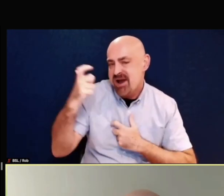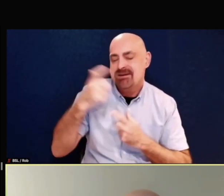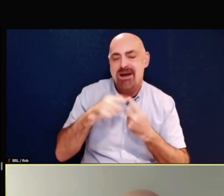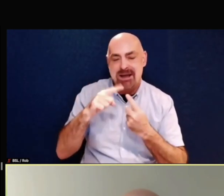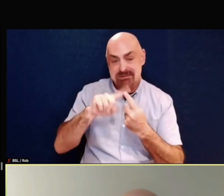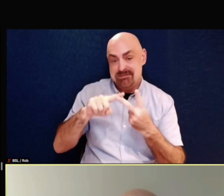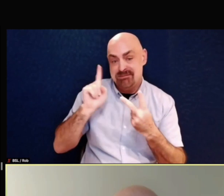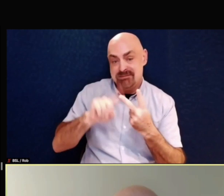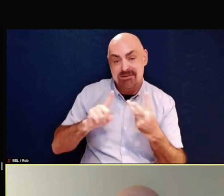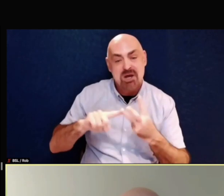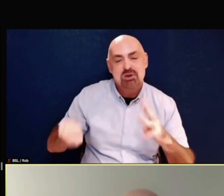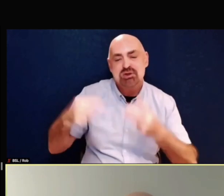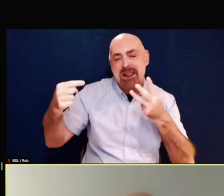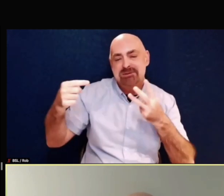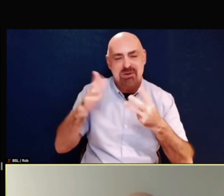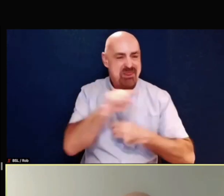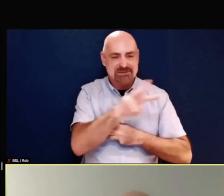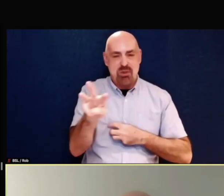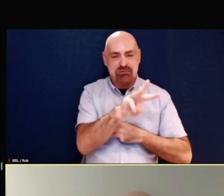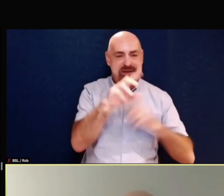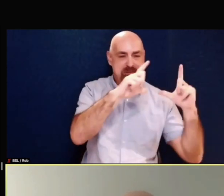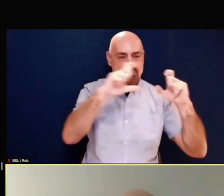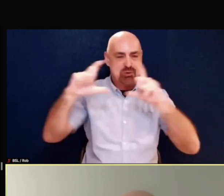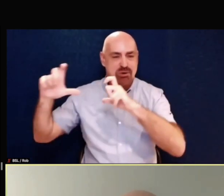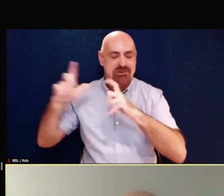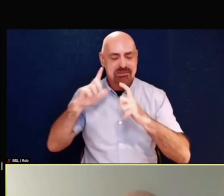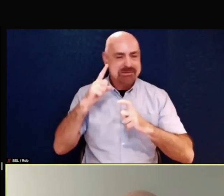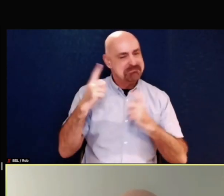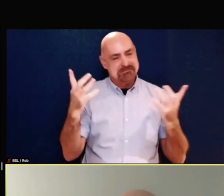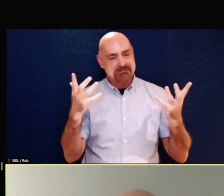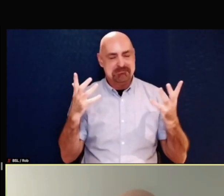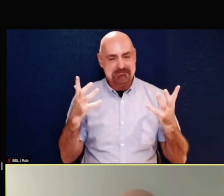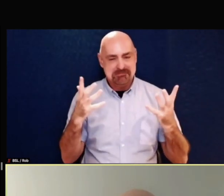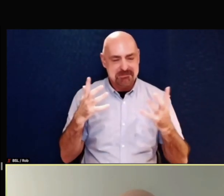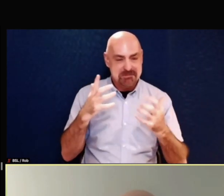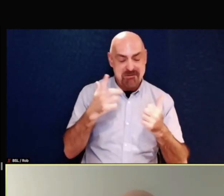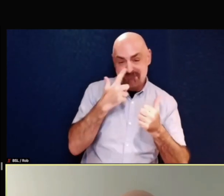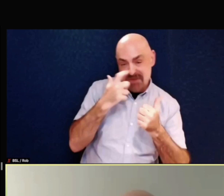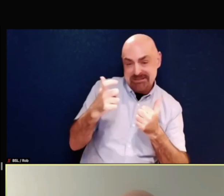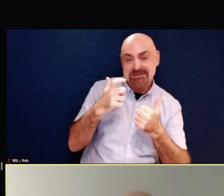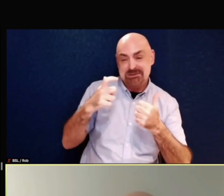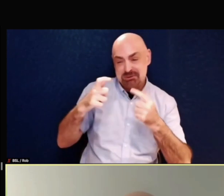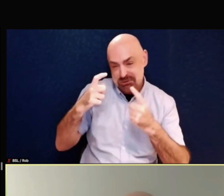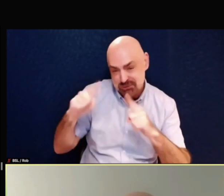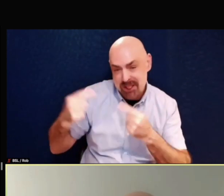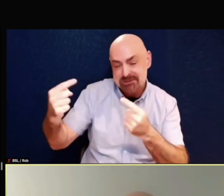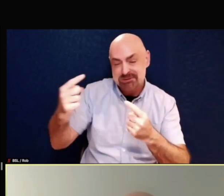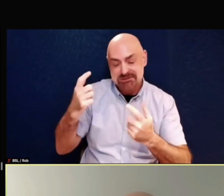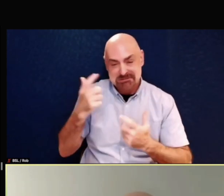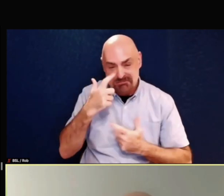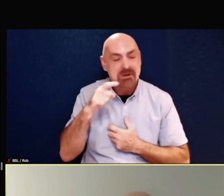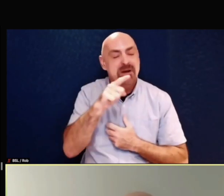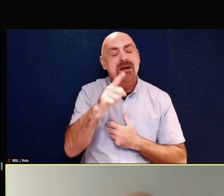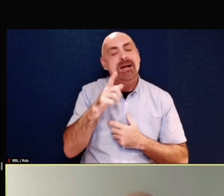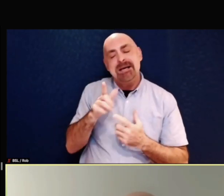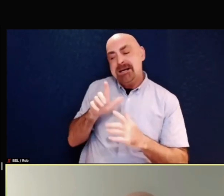challenge represented by these three images: an idea, some findings, and a challenge. When we think about prevention in mental